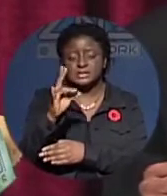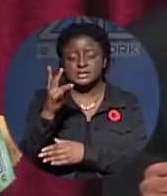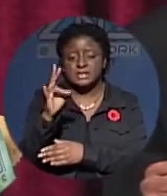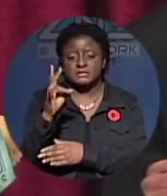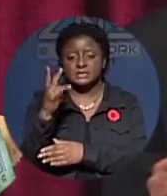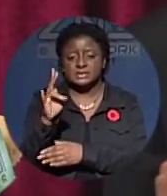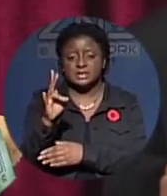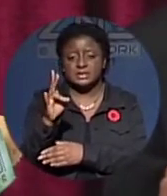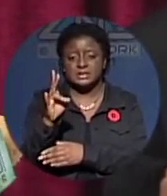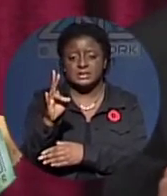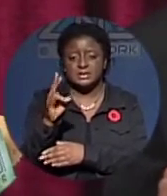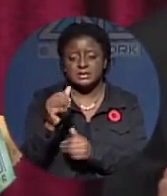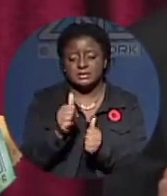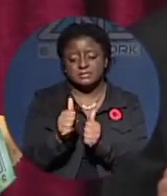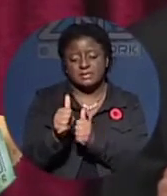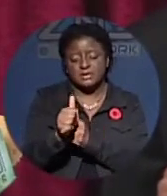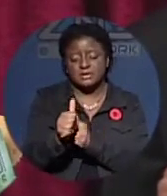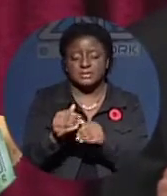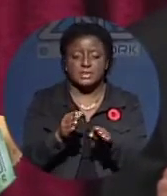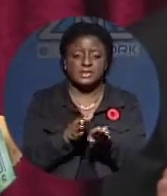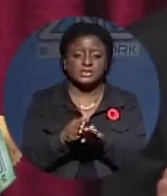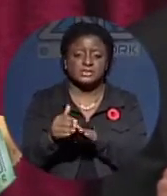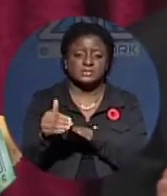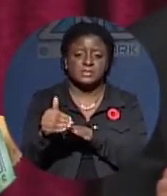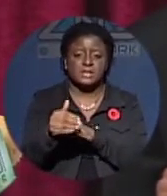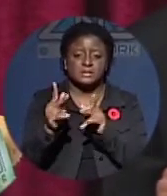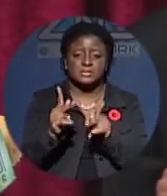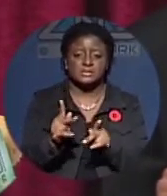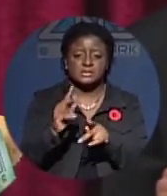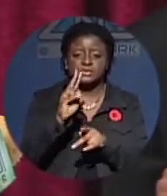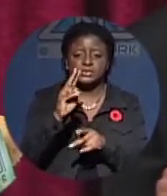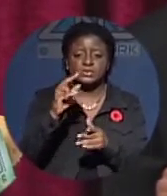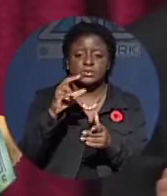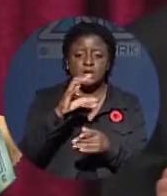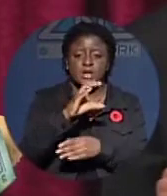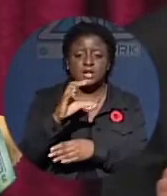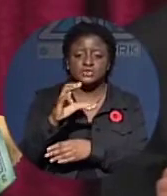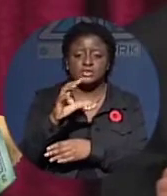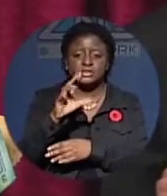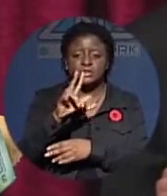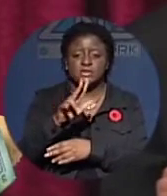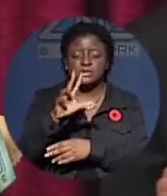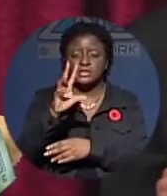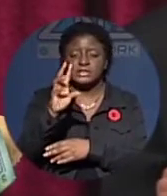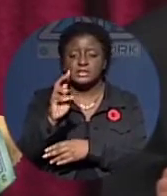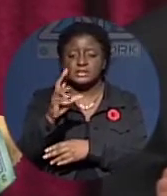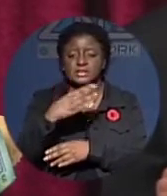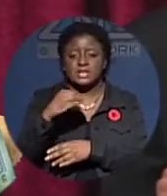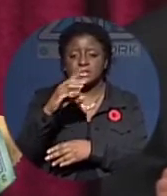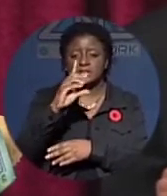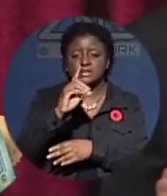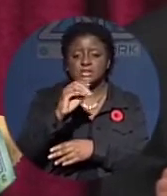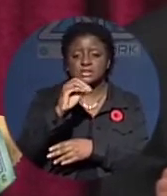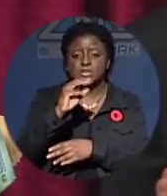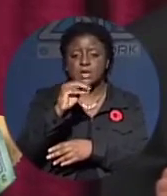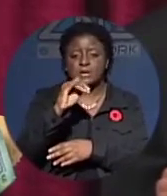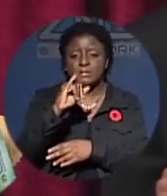2,117, followed by Jamaican nationals, which is 236, and Dominicans